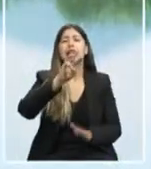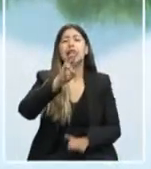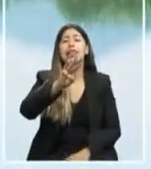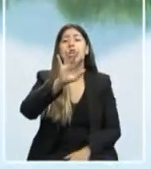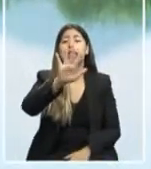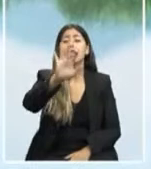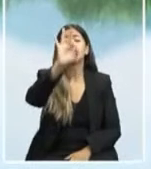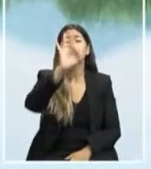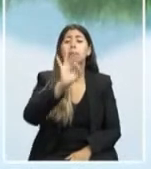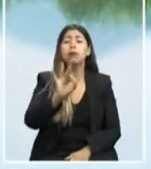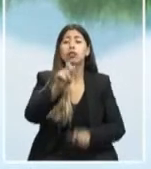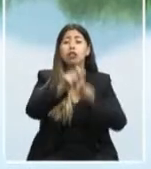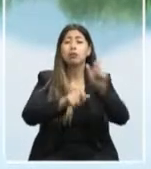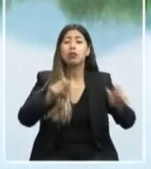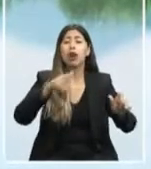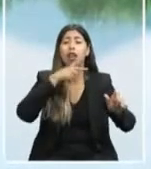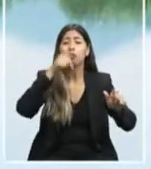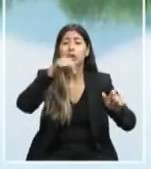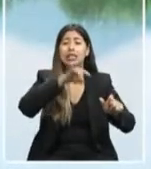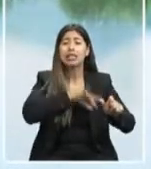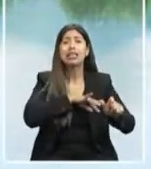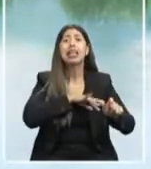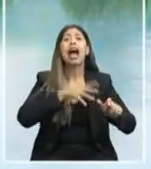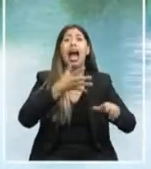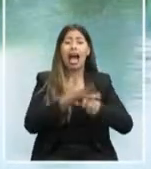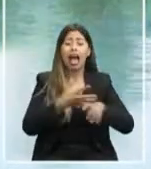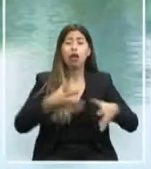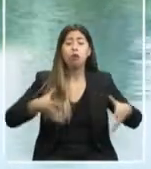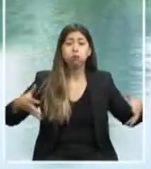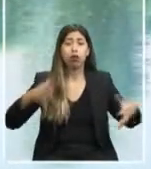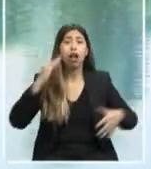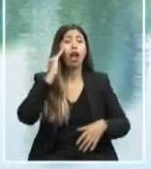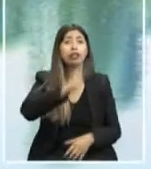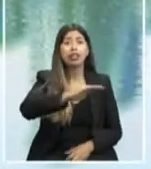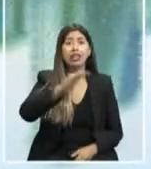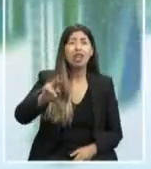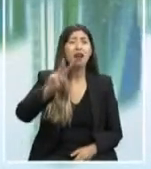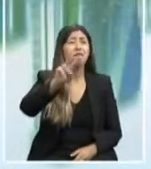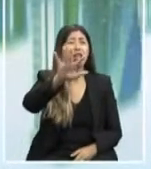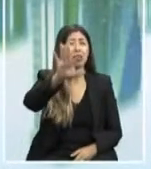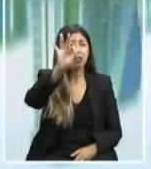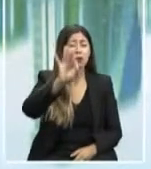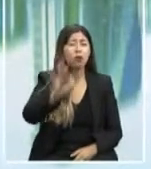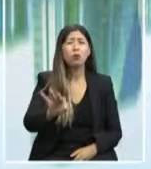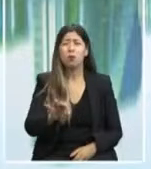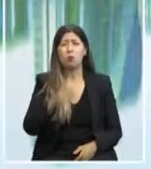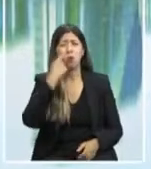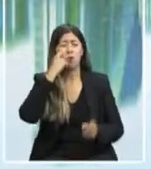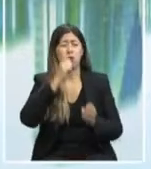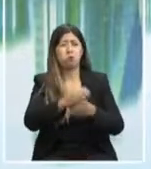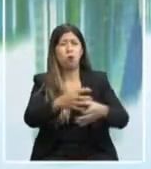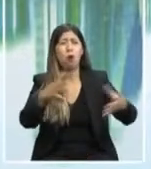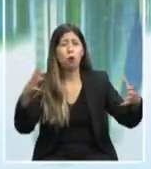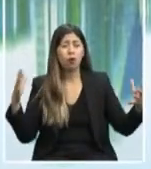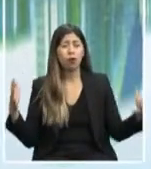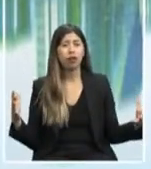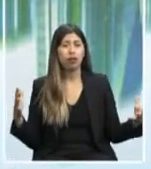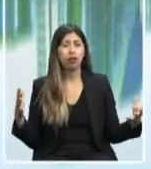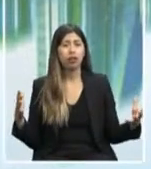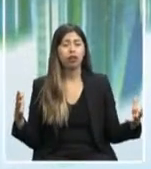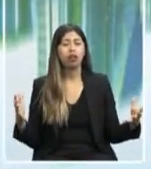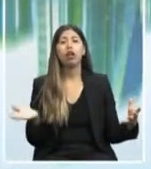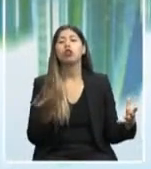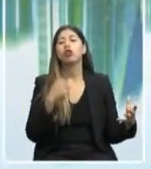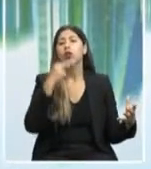about 25% of the children, which is huge numbers. Now, if we look at the obesity in an